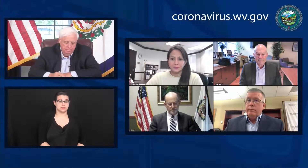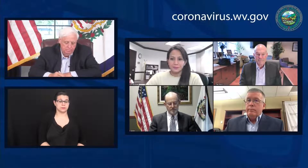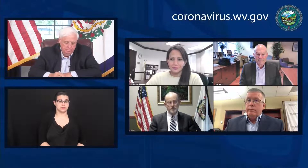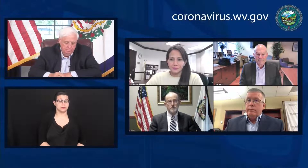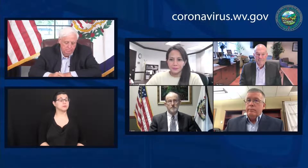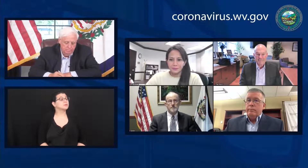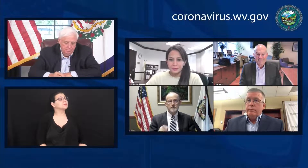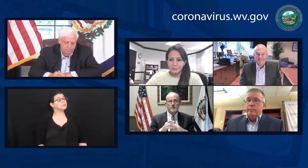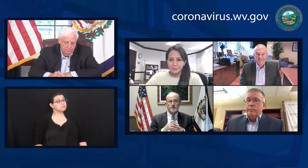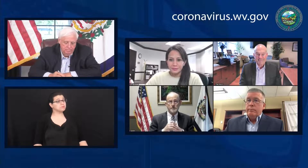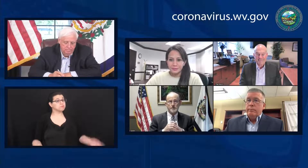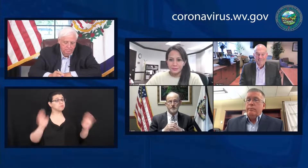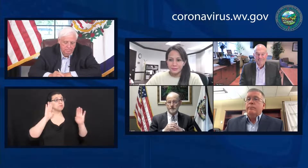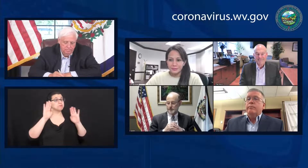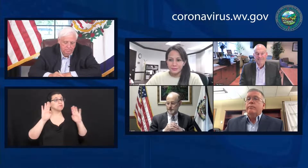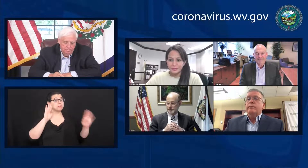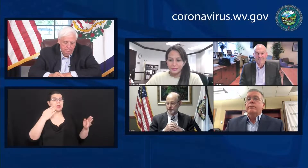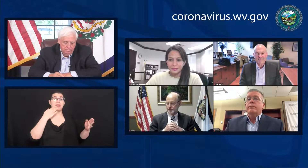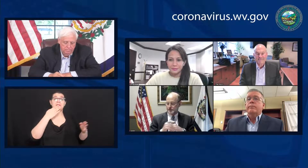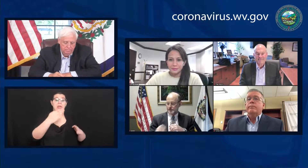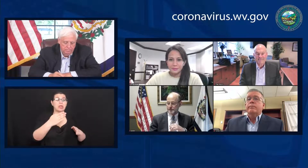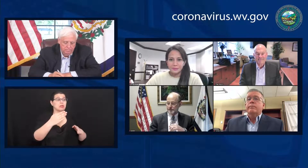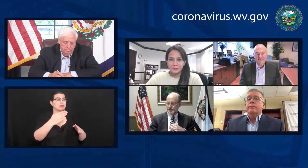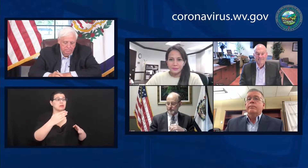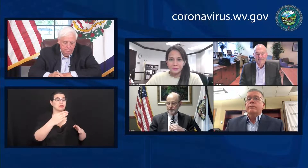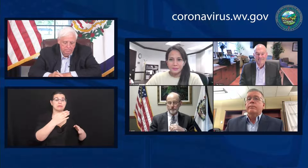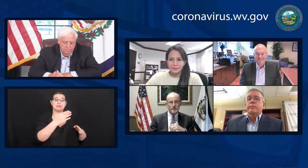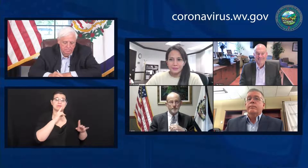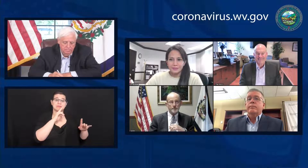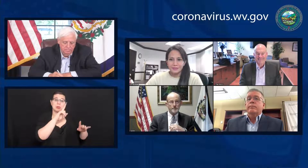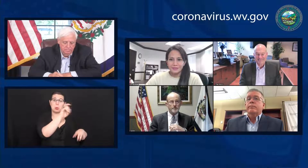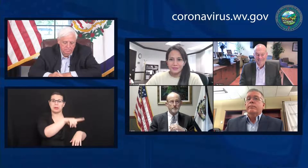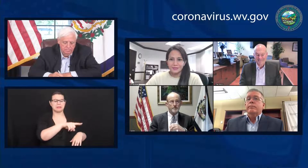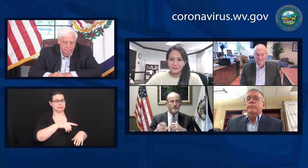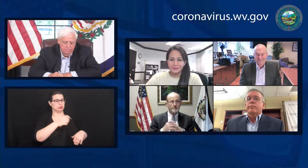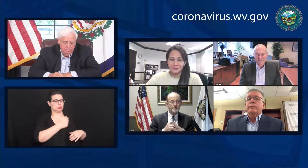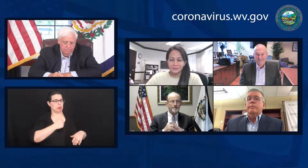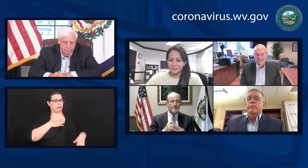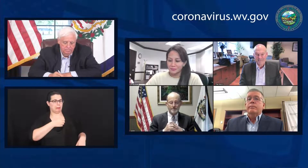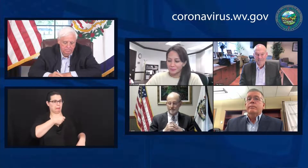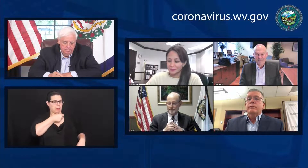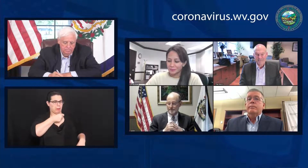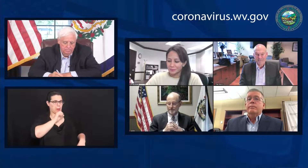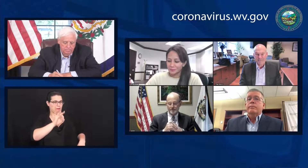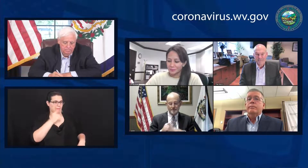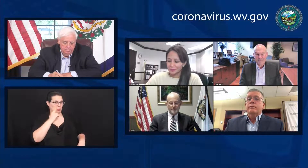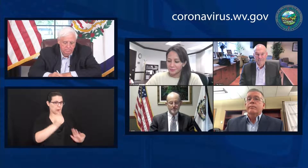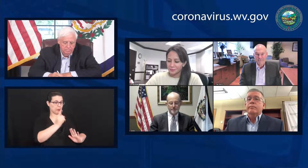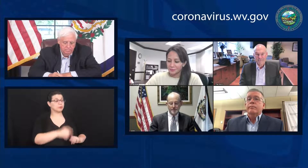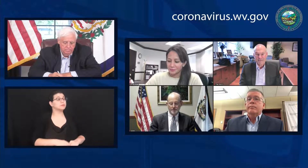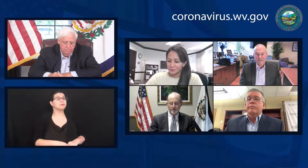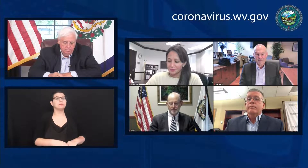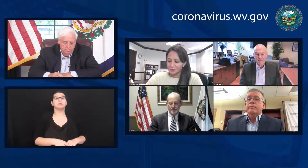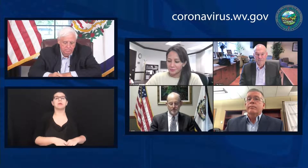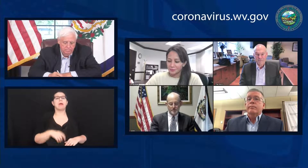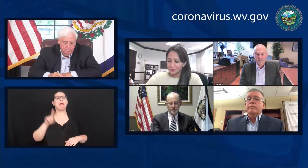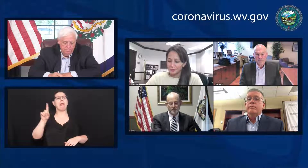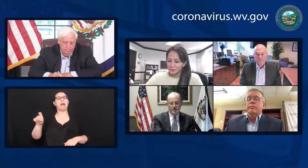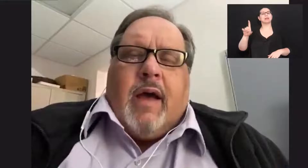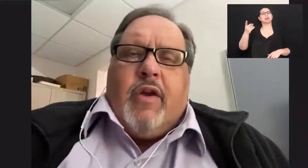Hi, thank you for taking our question. Sorry, the microphone was muted for a moment. This is for Dr. Marsh and for maybe General